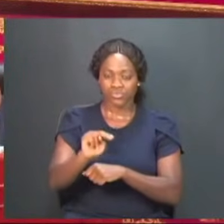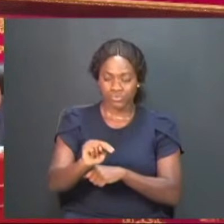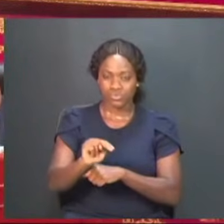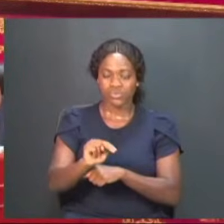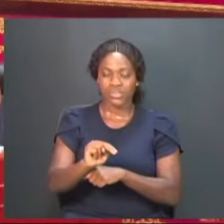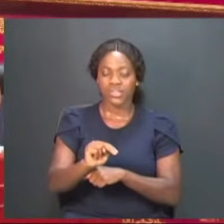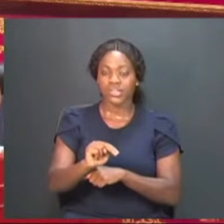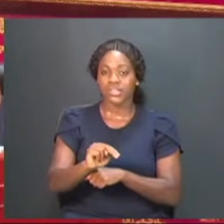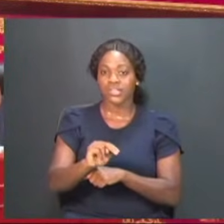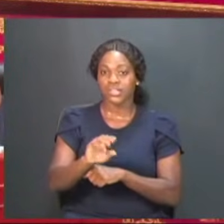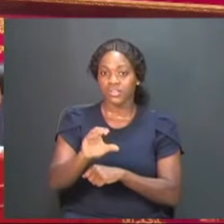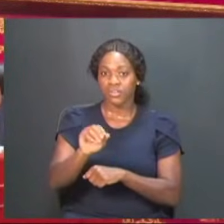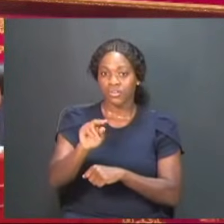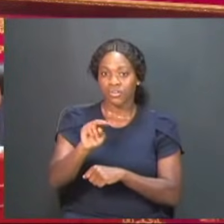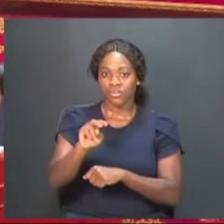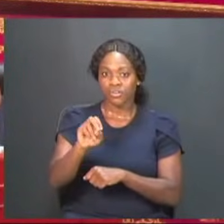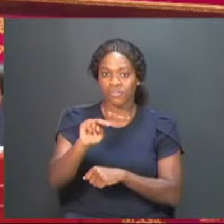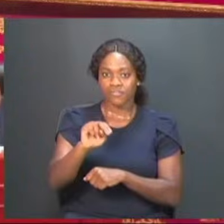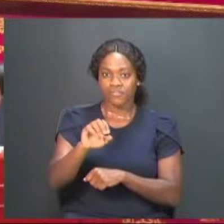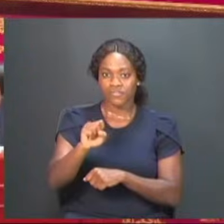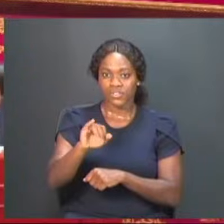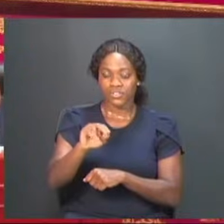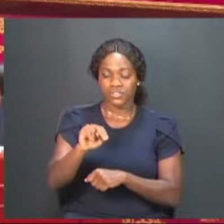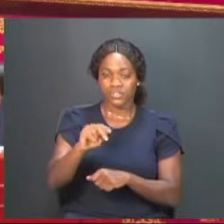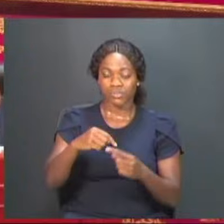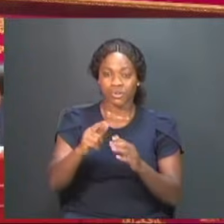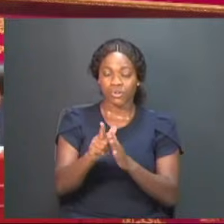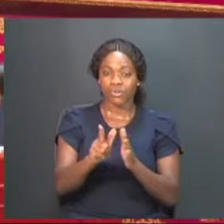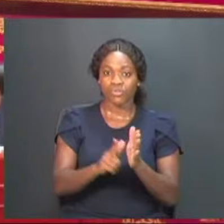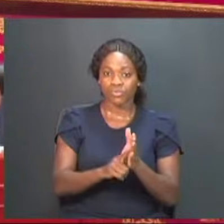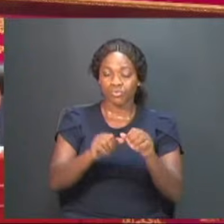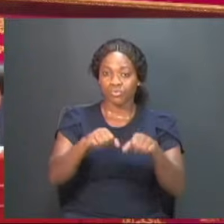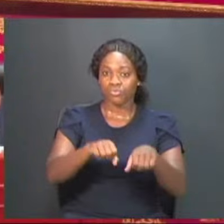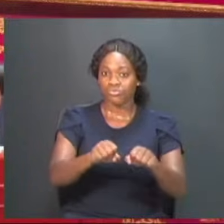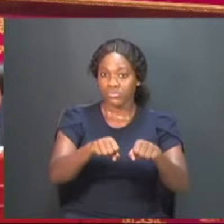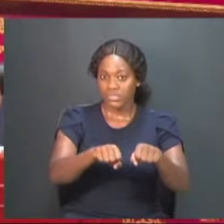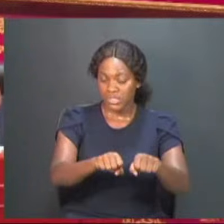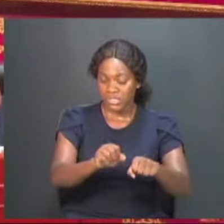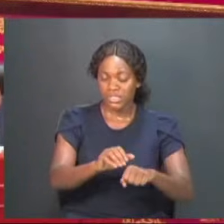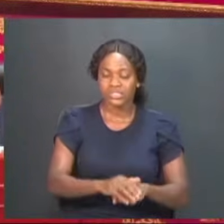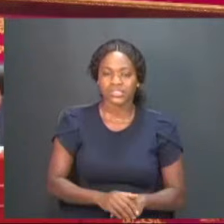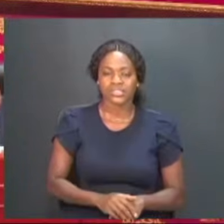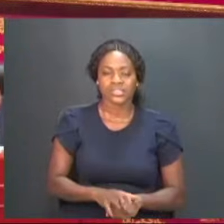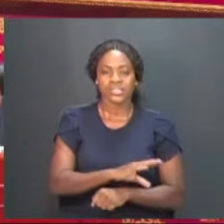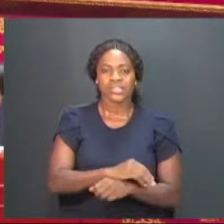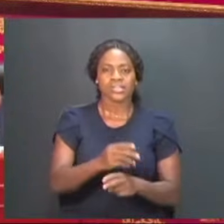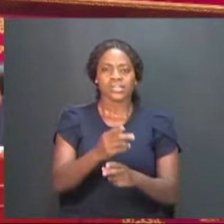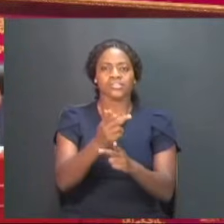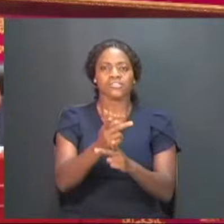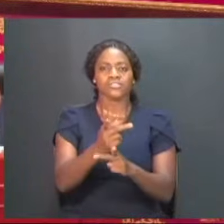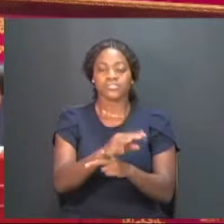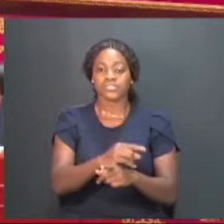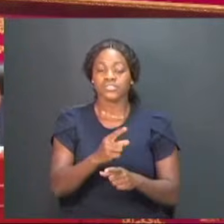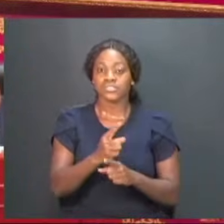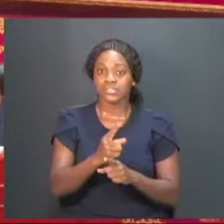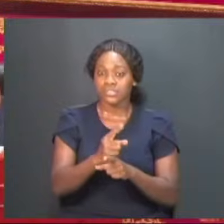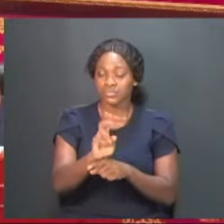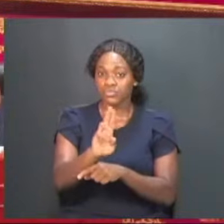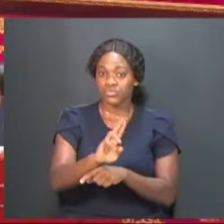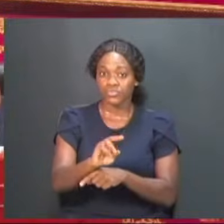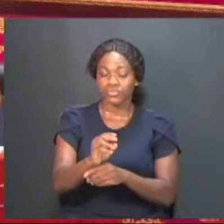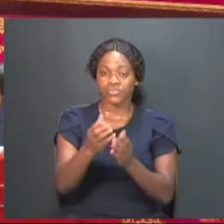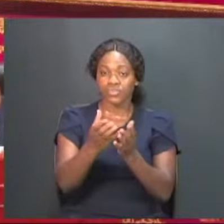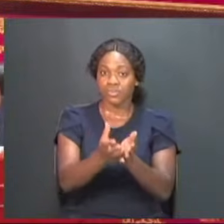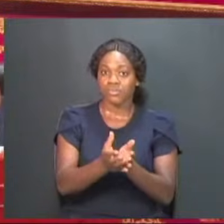Conventions on the Law of the Sea, UNCLOS, on the conservation and sustainable use of